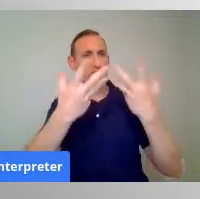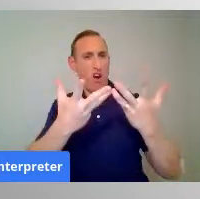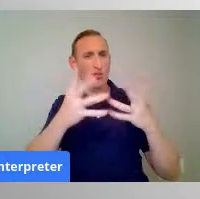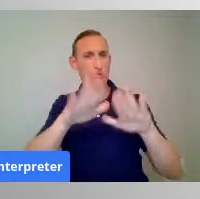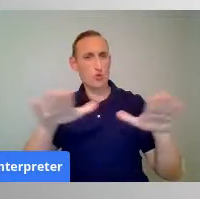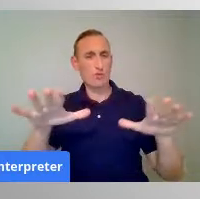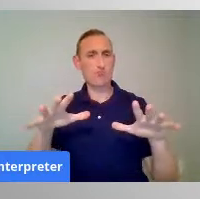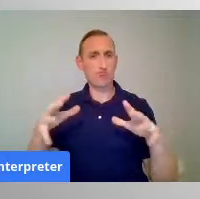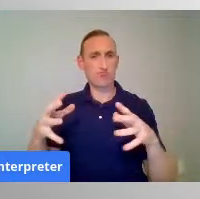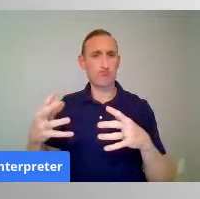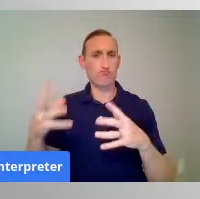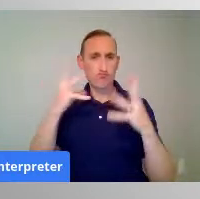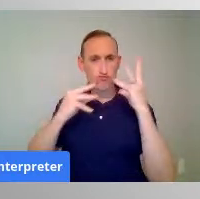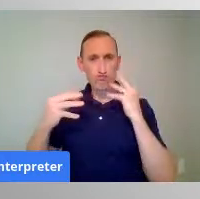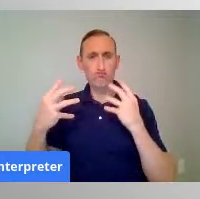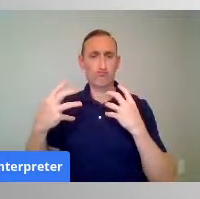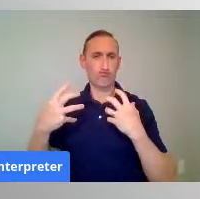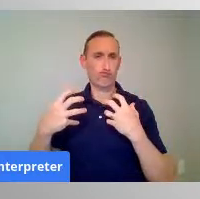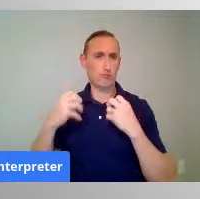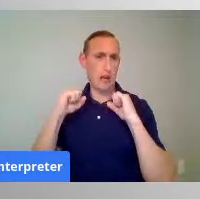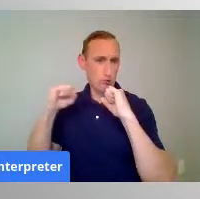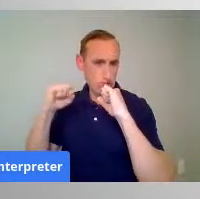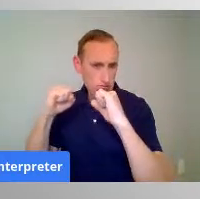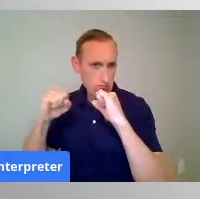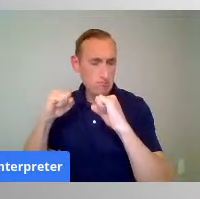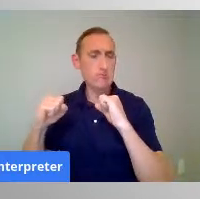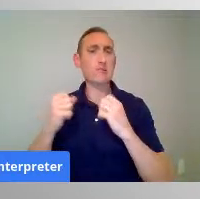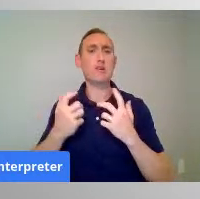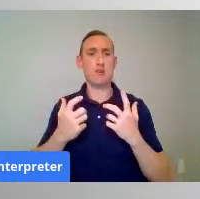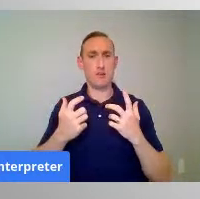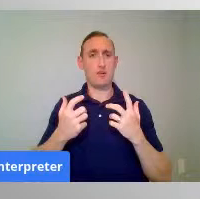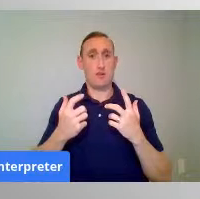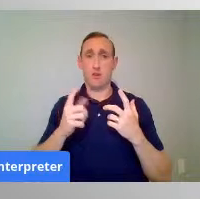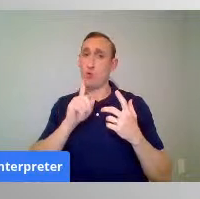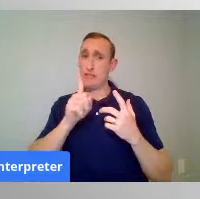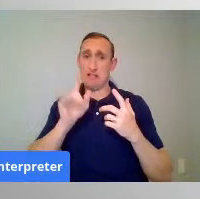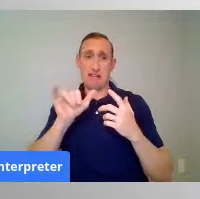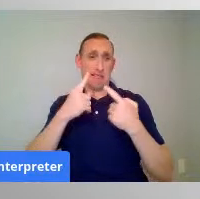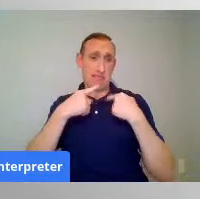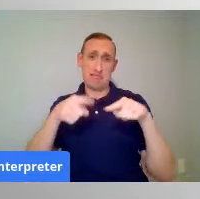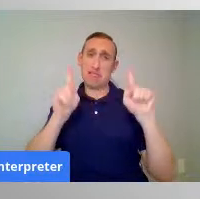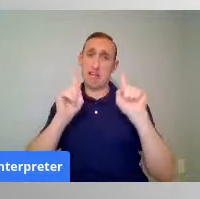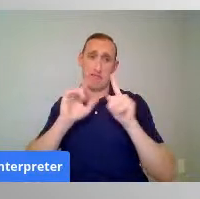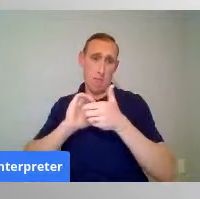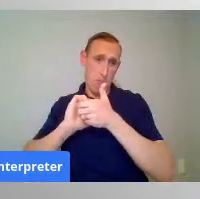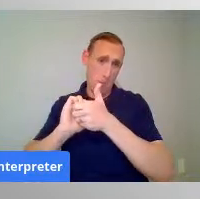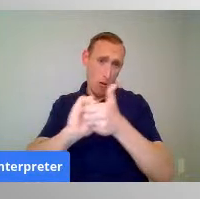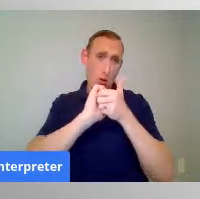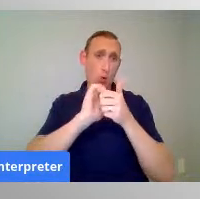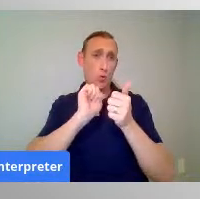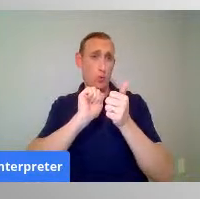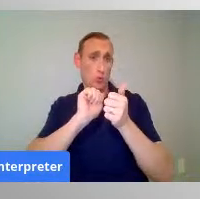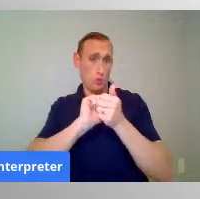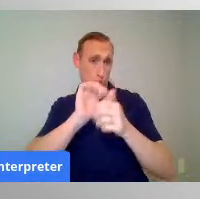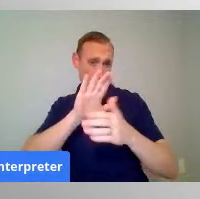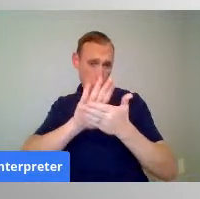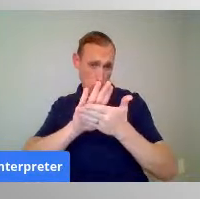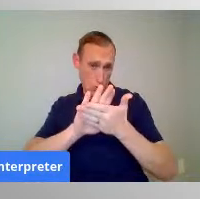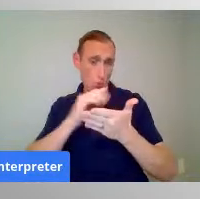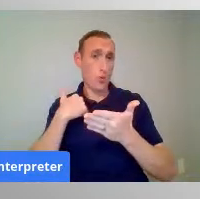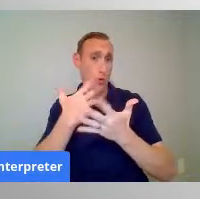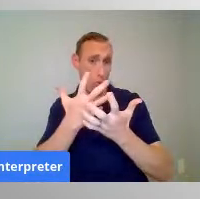very successful partnership, and you can see the numbers that grew for Gaines after-school program. We're looking forward to reviving